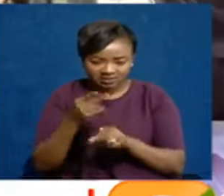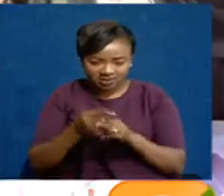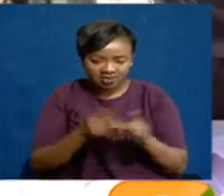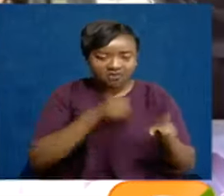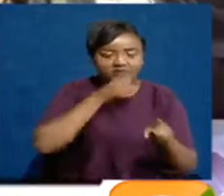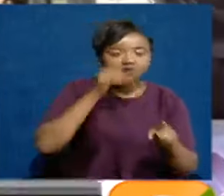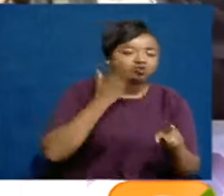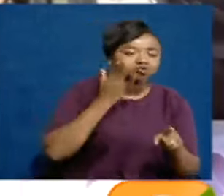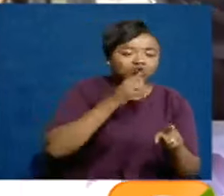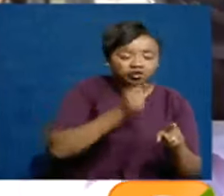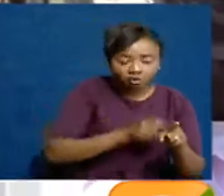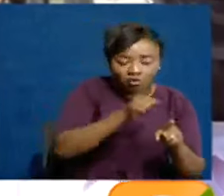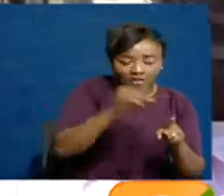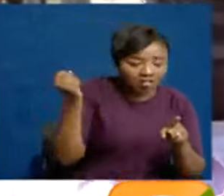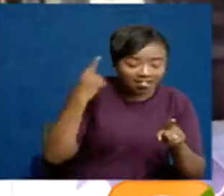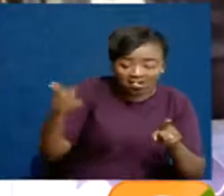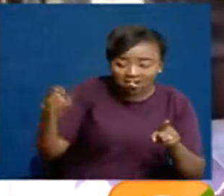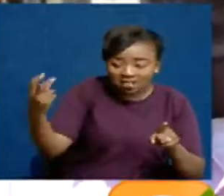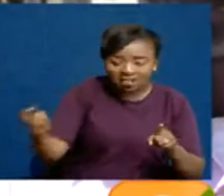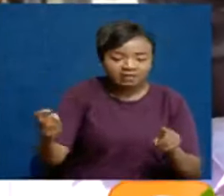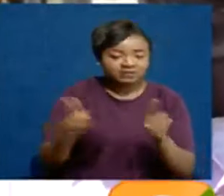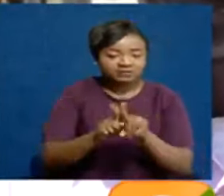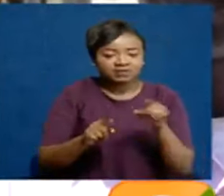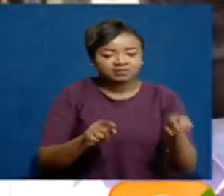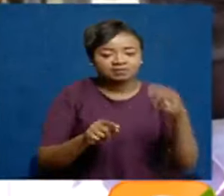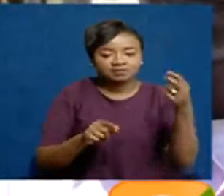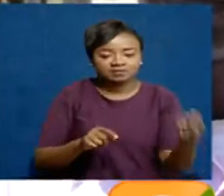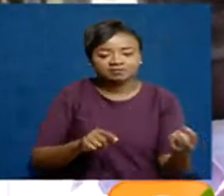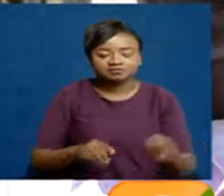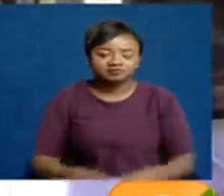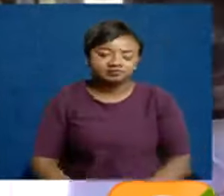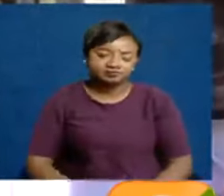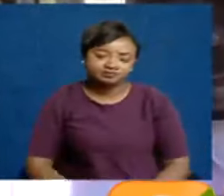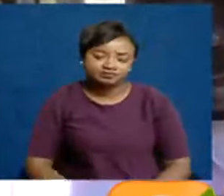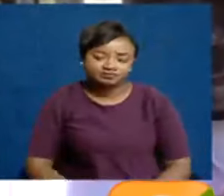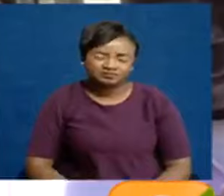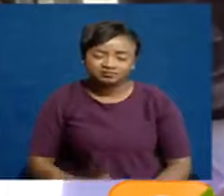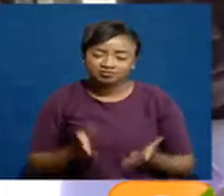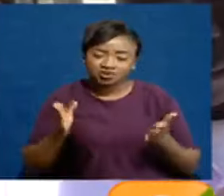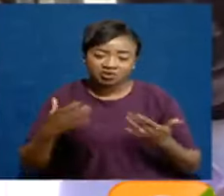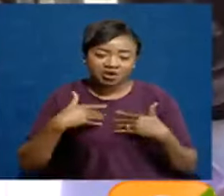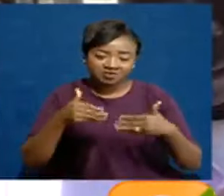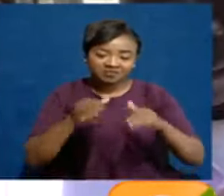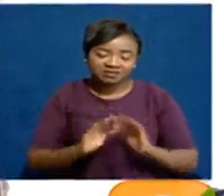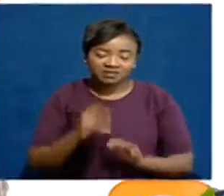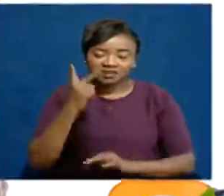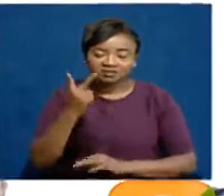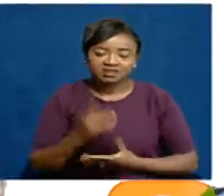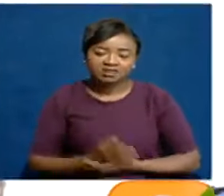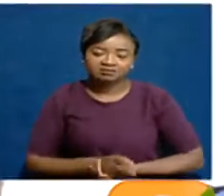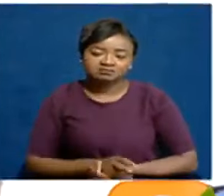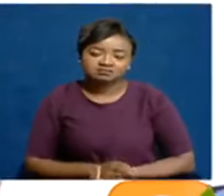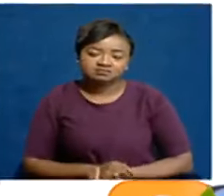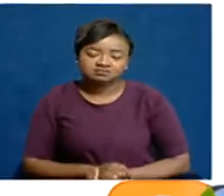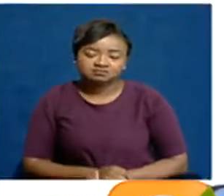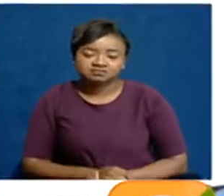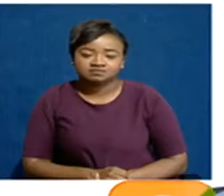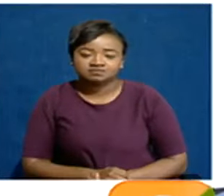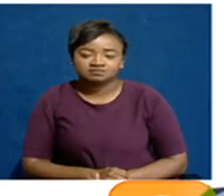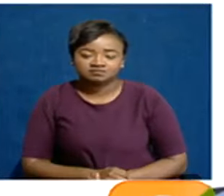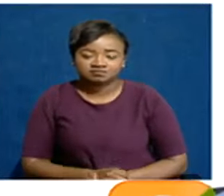hiyo kifo, pia yeye alistuka, stuko ya moyo na akafa. Sasa hivi vile tunaongea tuko na matanga mbili. The body